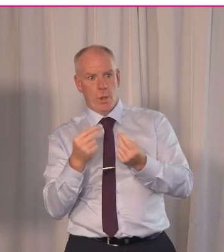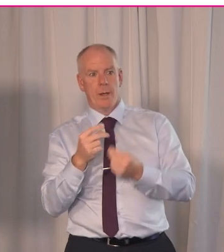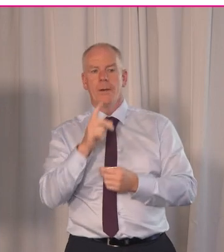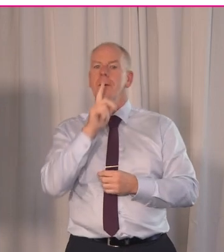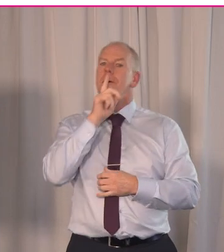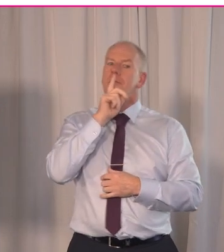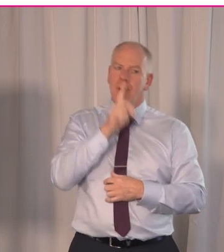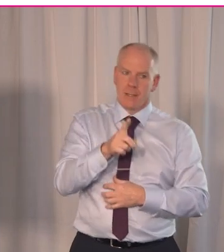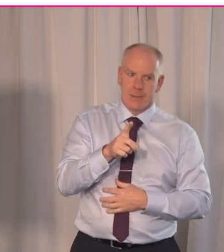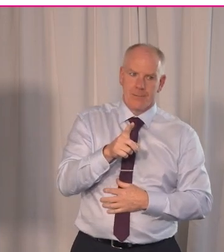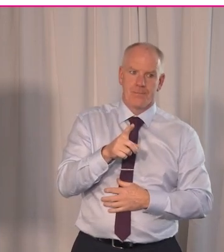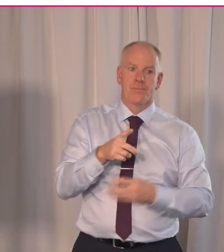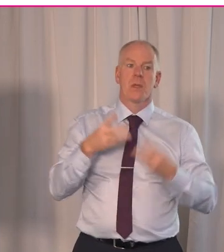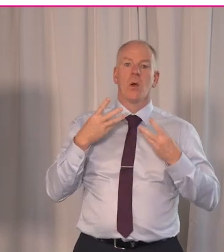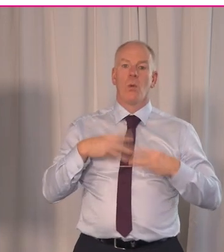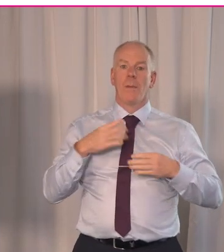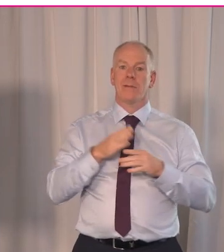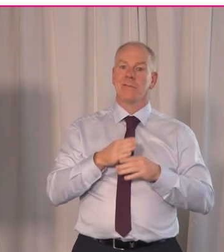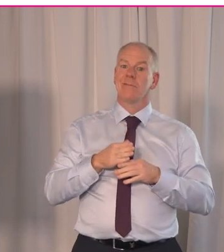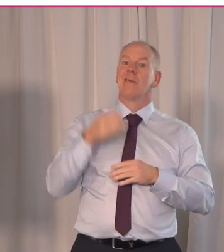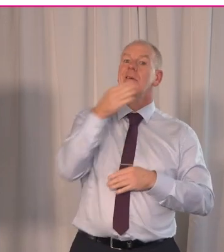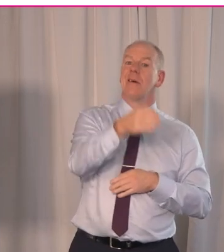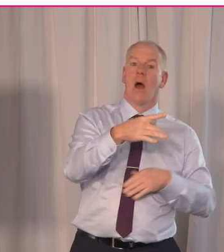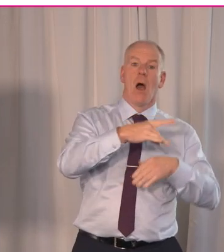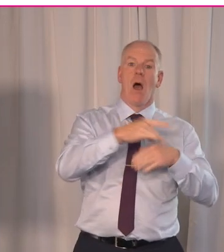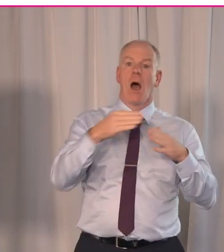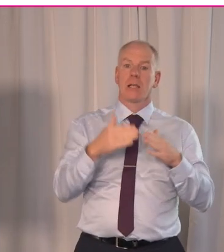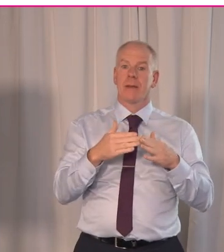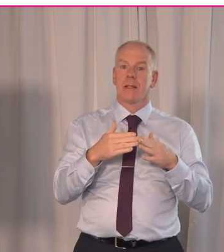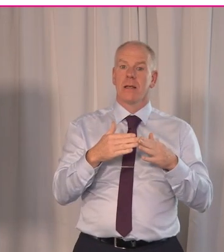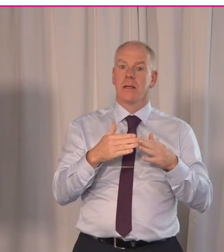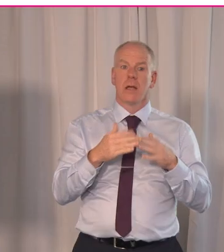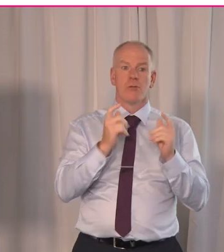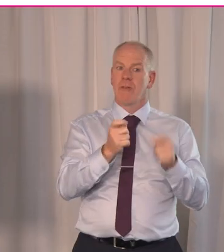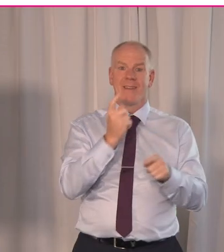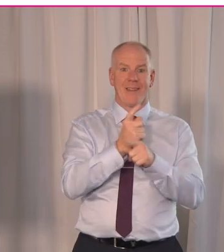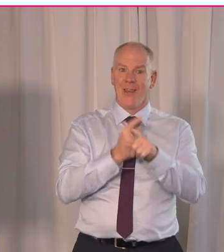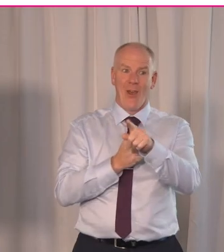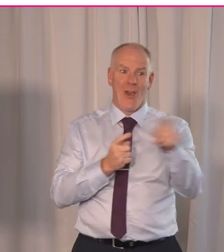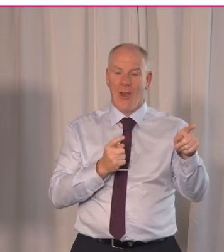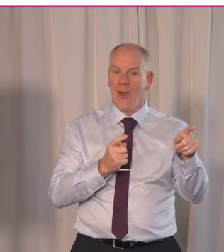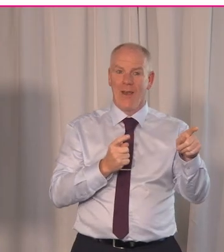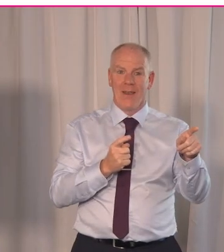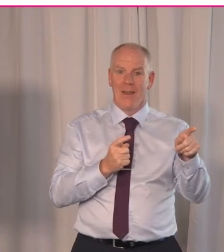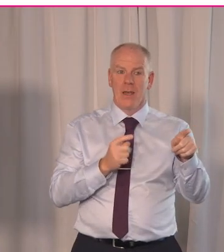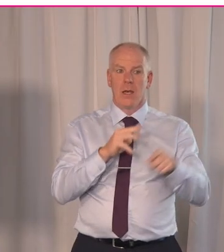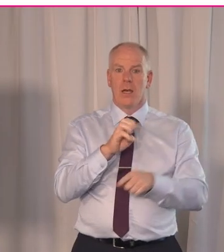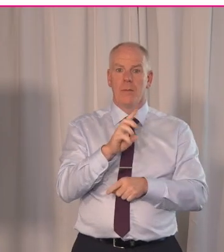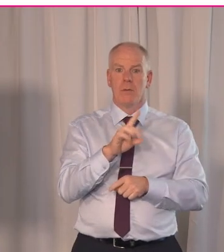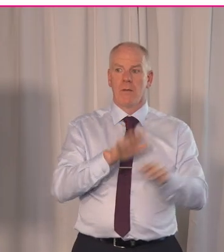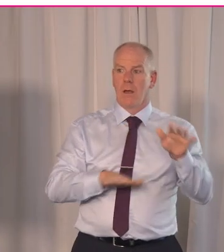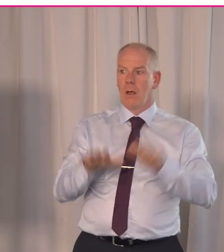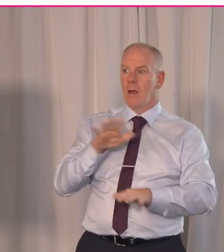But when the women then went into hospital, because training hadn't been implemented across the unit, the midwives didn't know